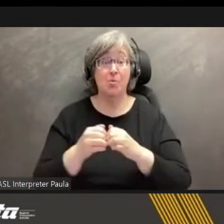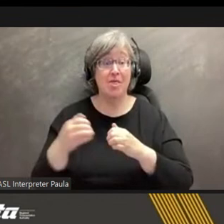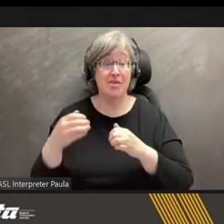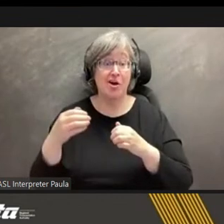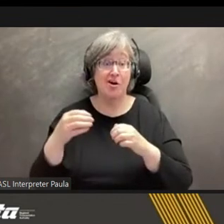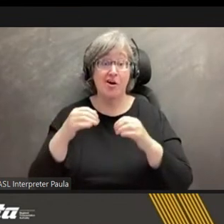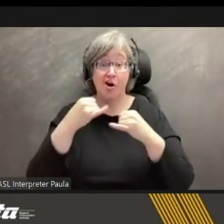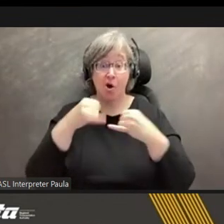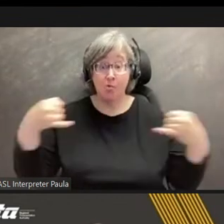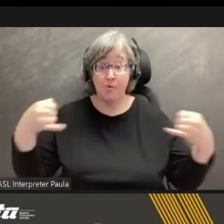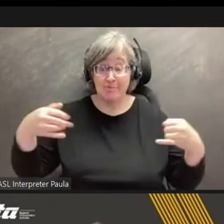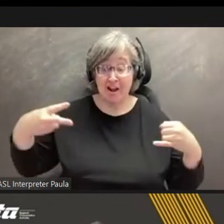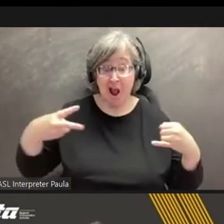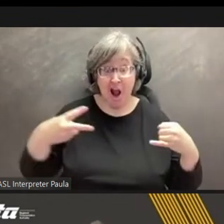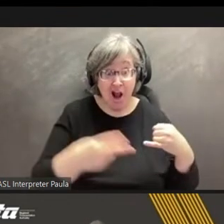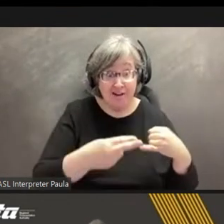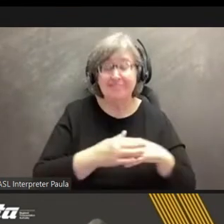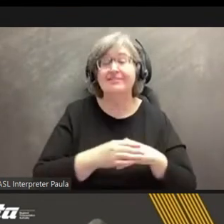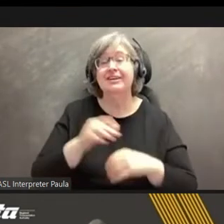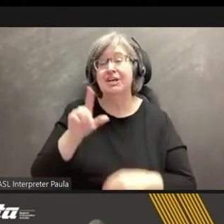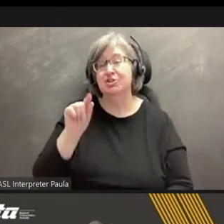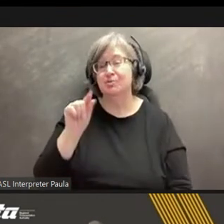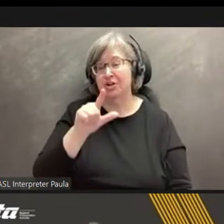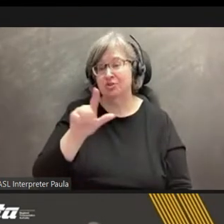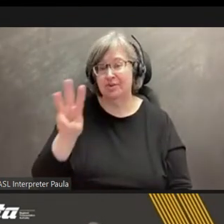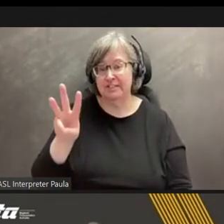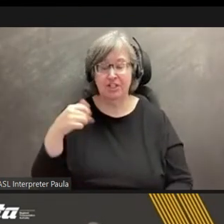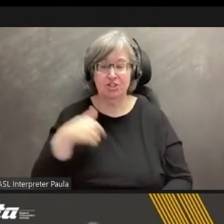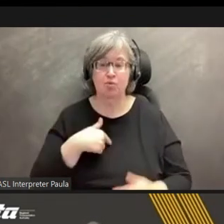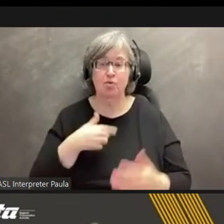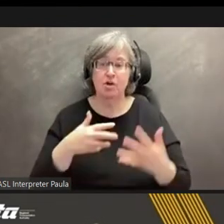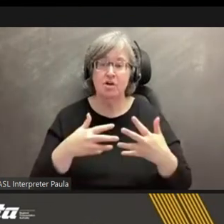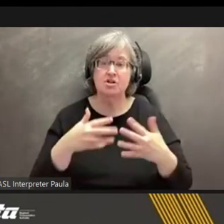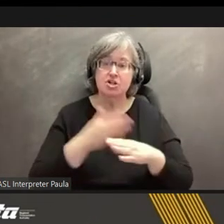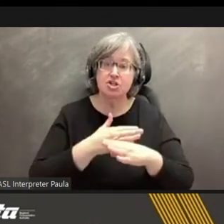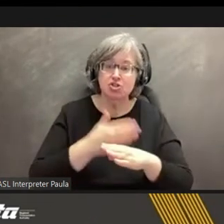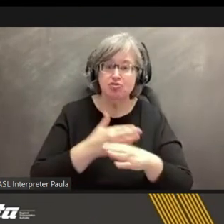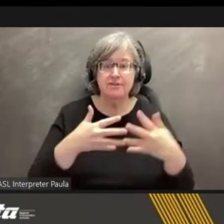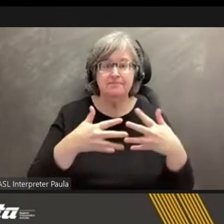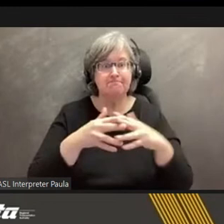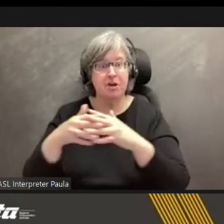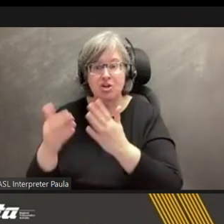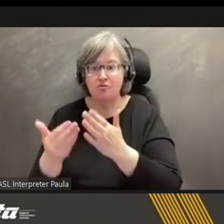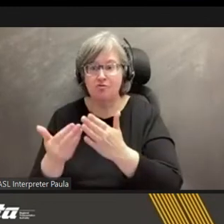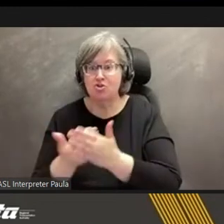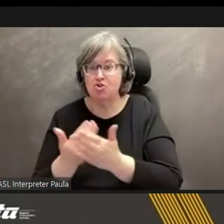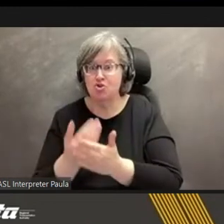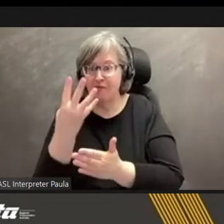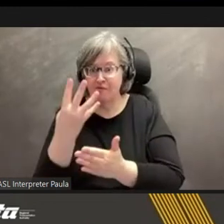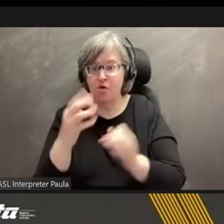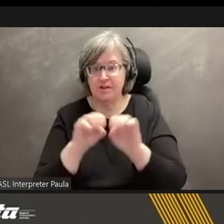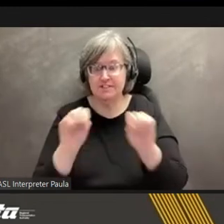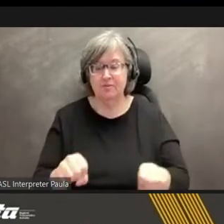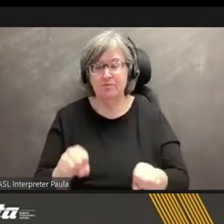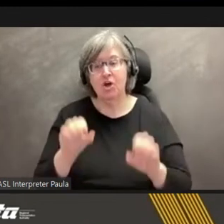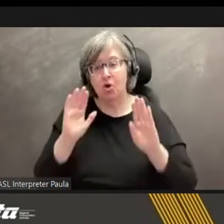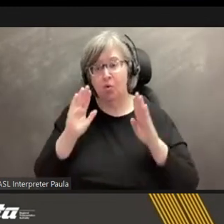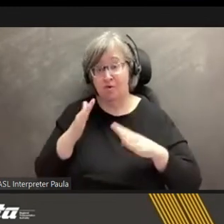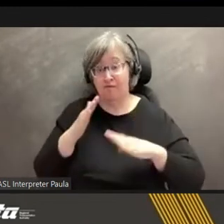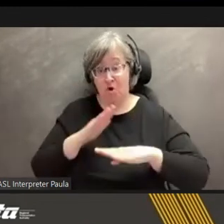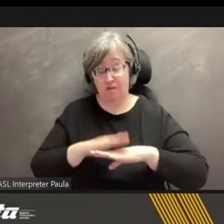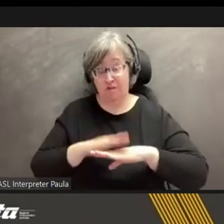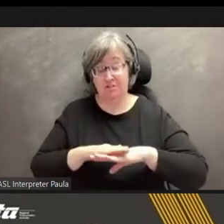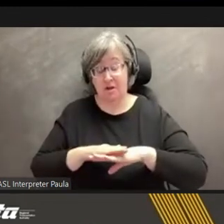is the construction of those four new stations. We continue to work on that North Main Line section in the